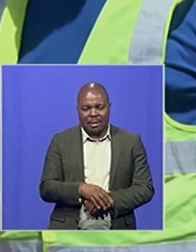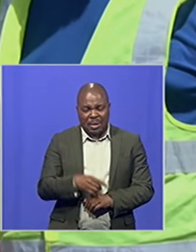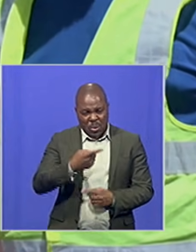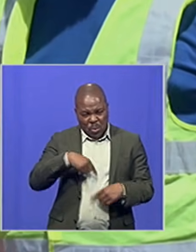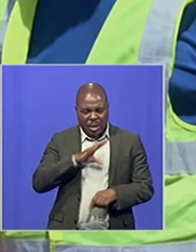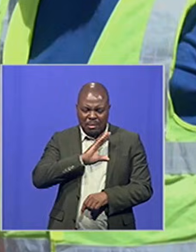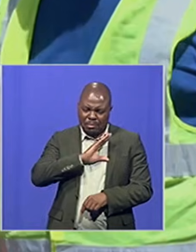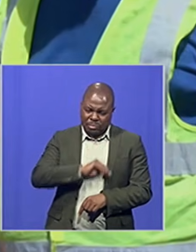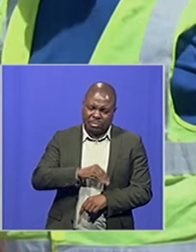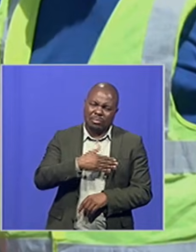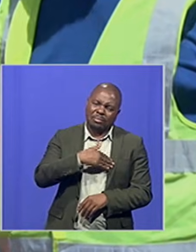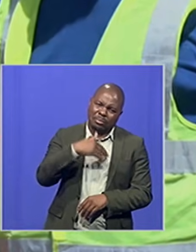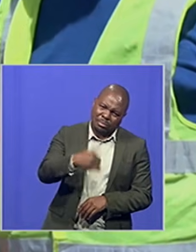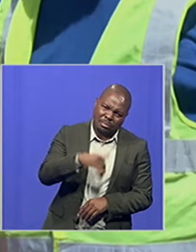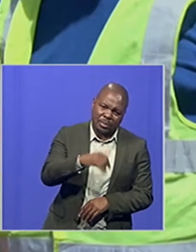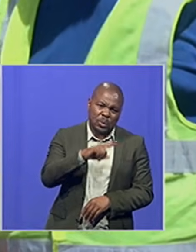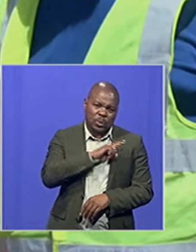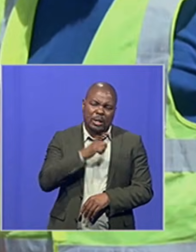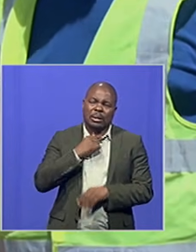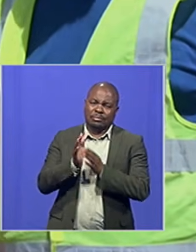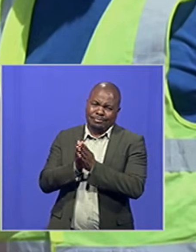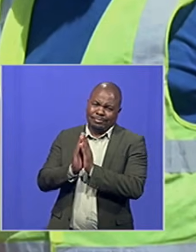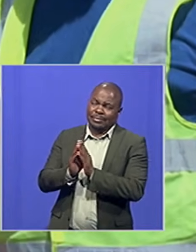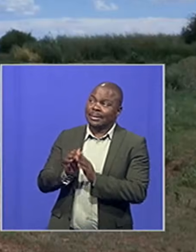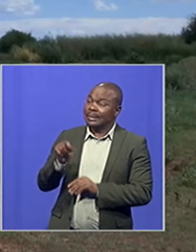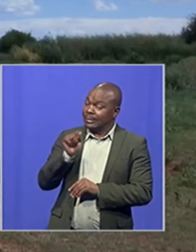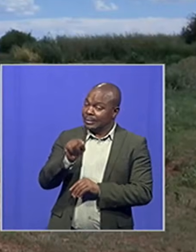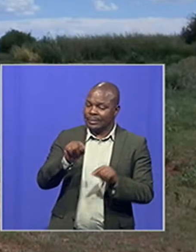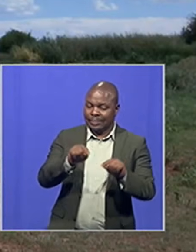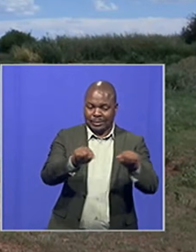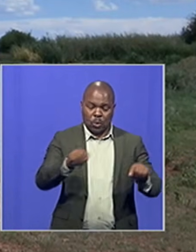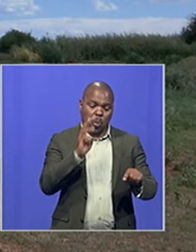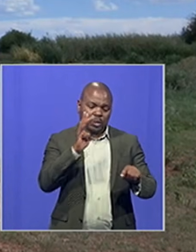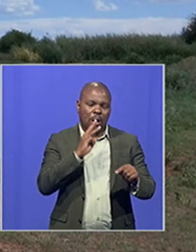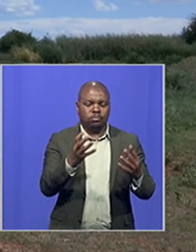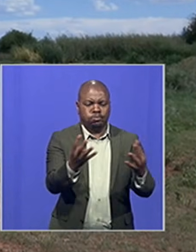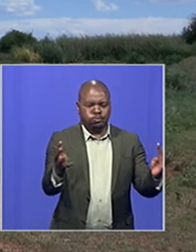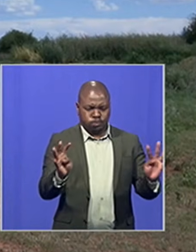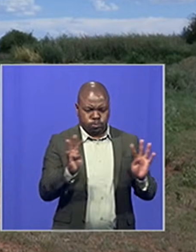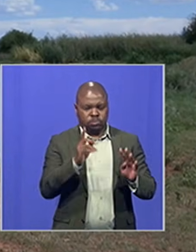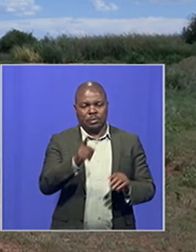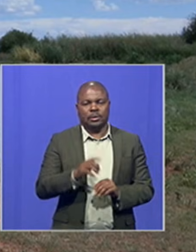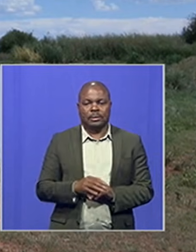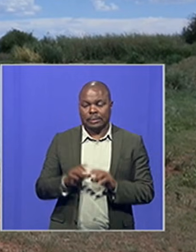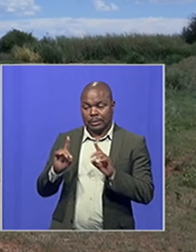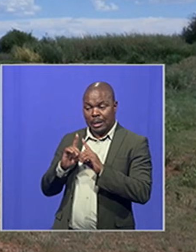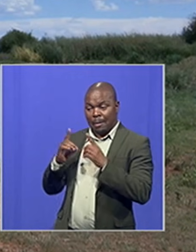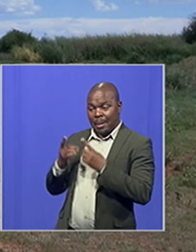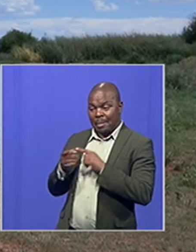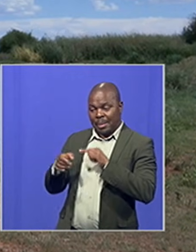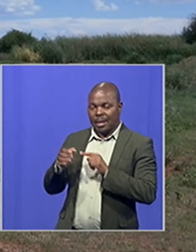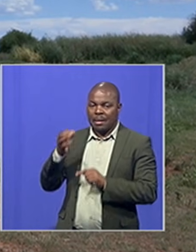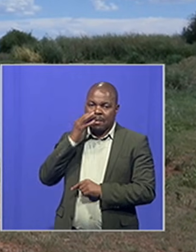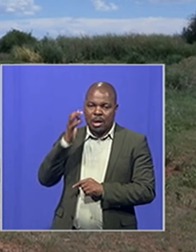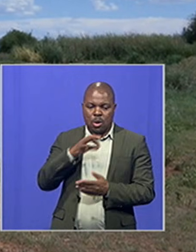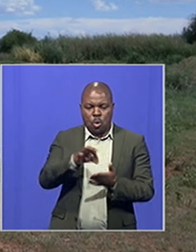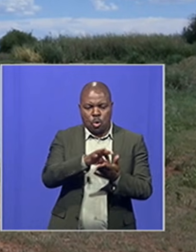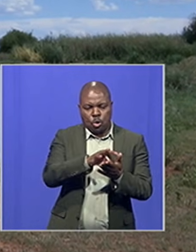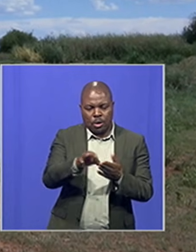utlwisa botlhoko rona ka gore yaanong re kopa gore e kampelelwe. Lefapha la metsi le kgelelo leswe la re kontraka e khutlisitswe morago ga